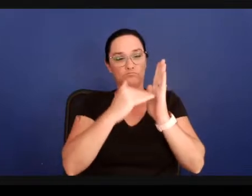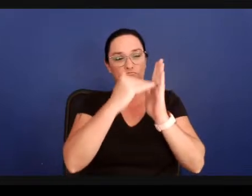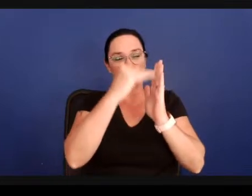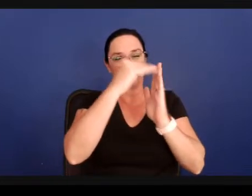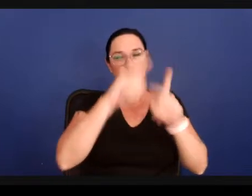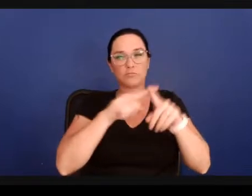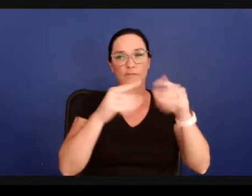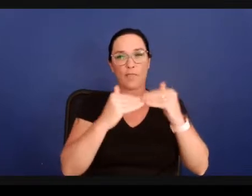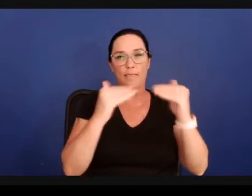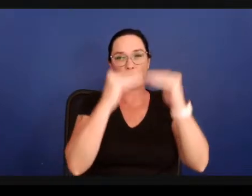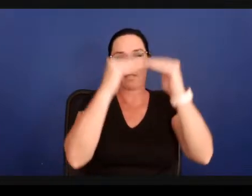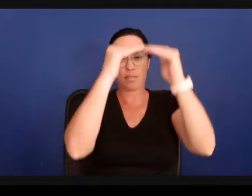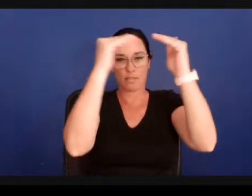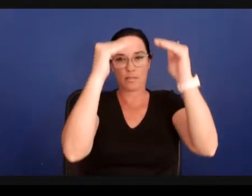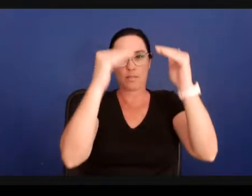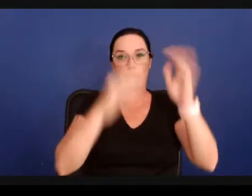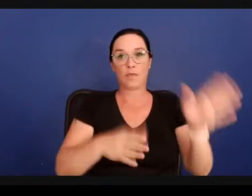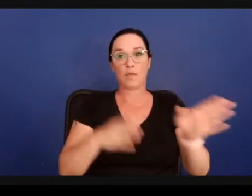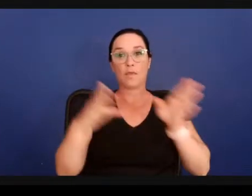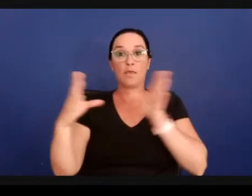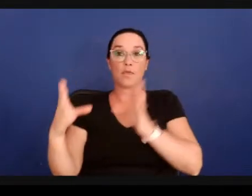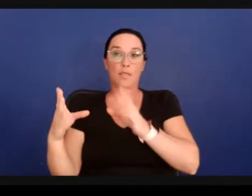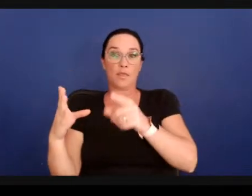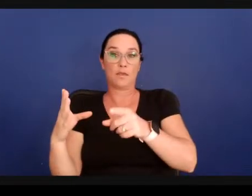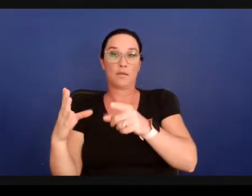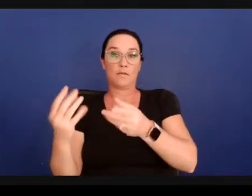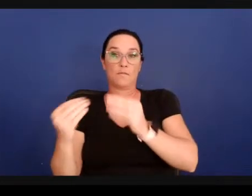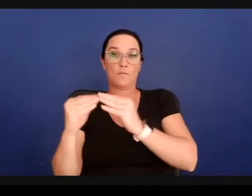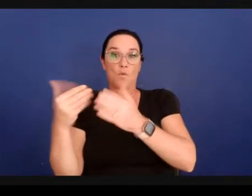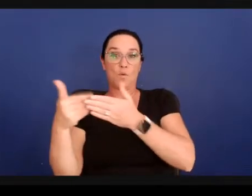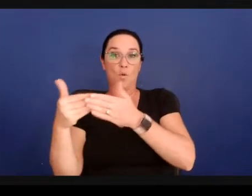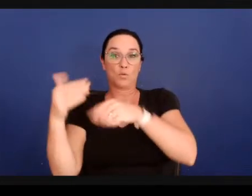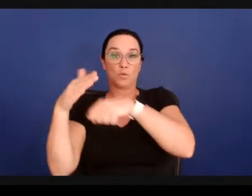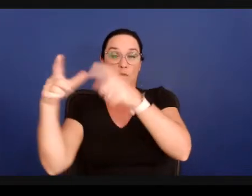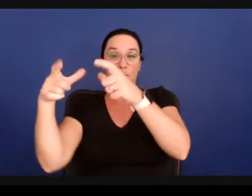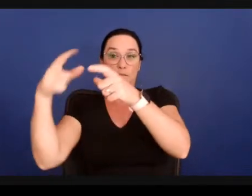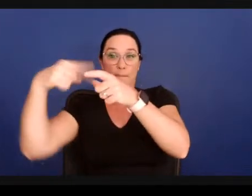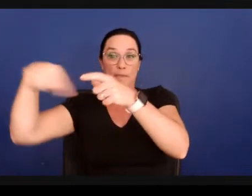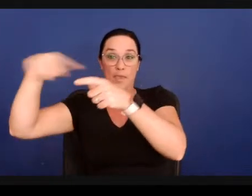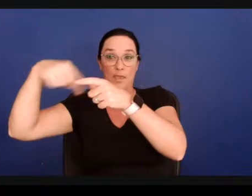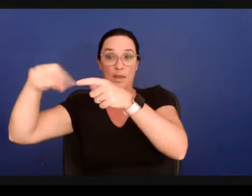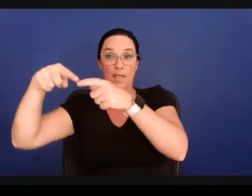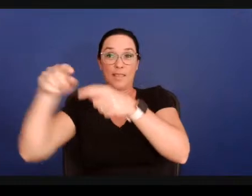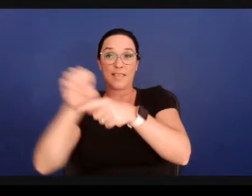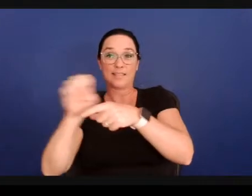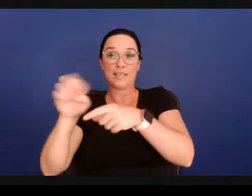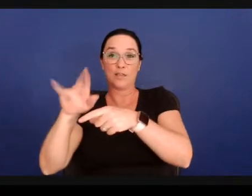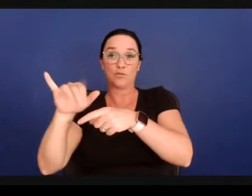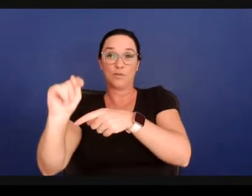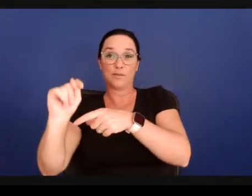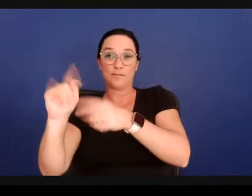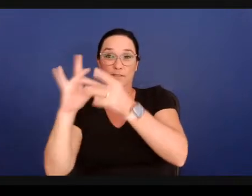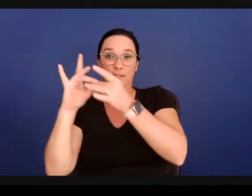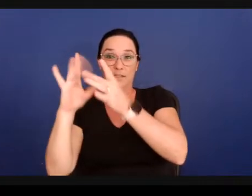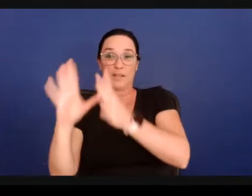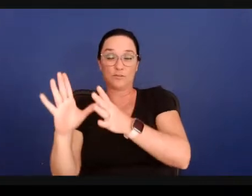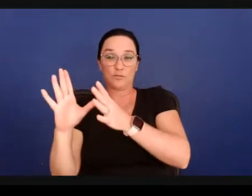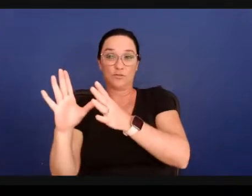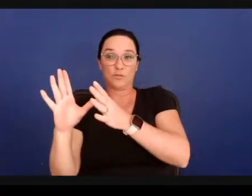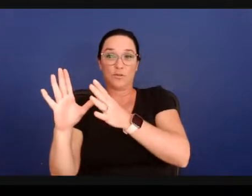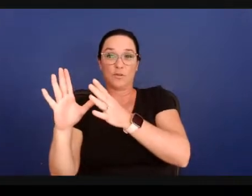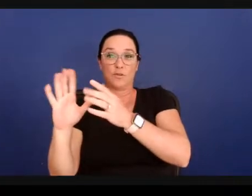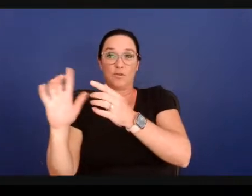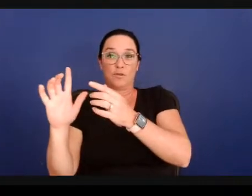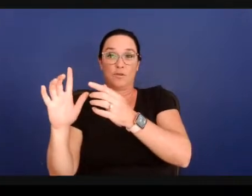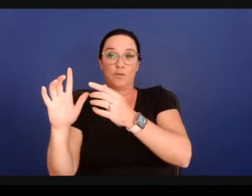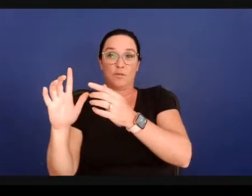the southwest, coming closer to the summit. On the other side, this is the East Rift connector. You can see it's active all the way up and down, but at a